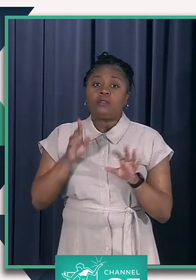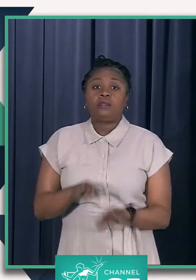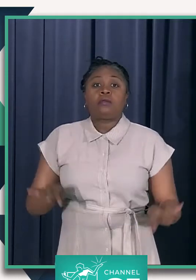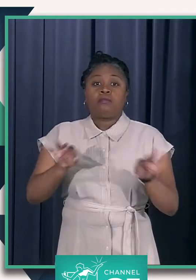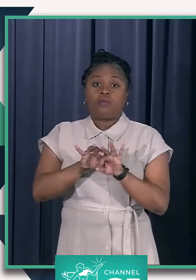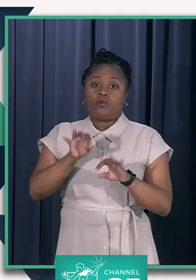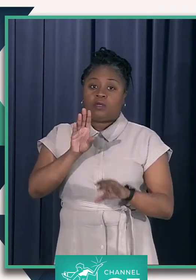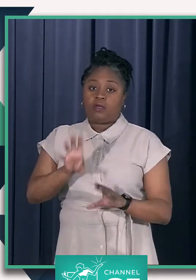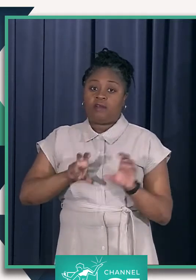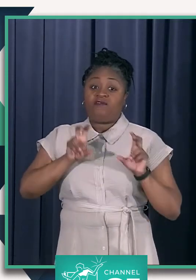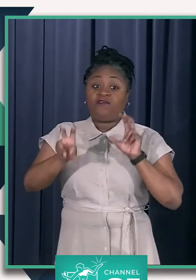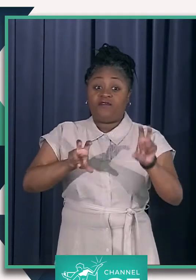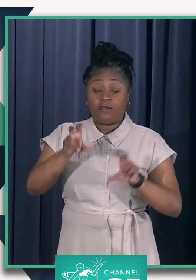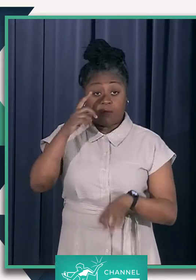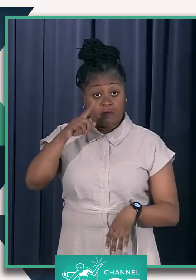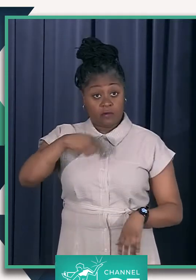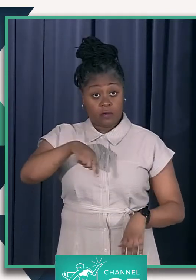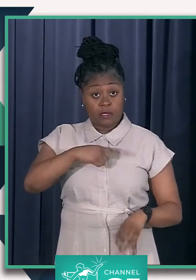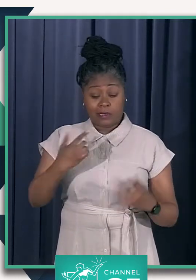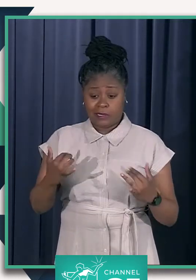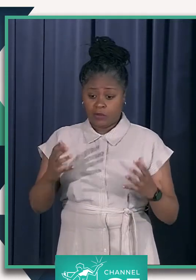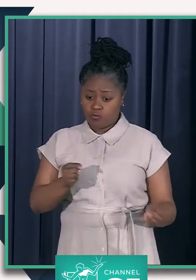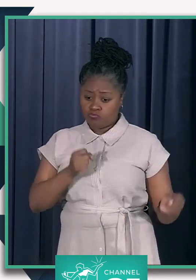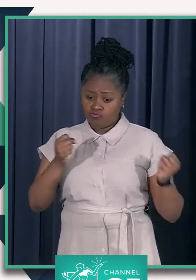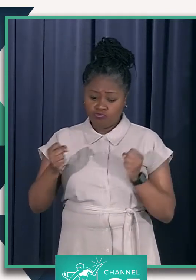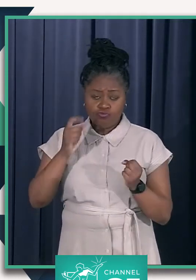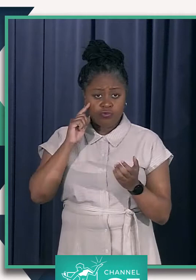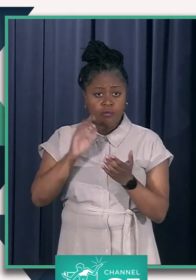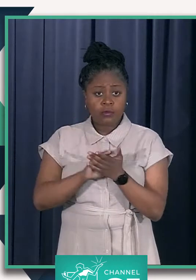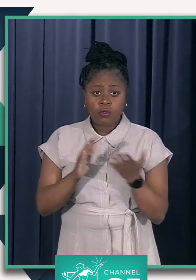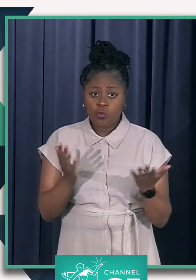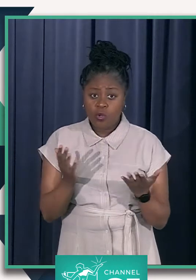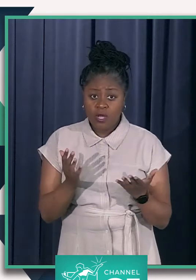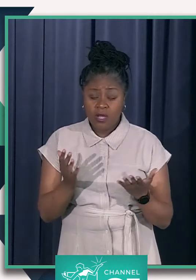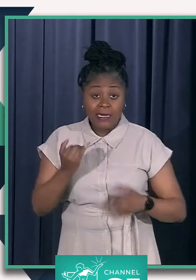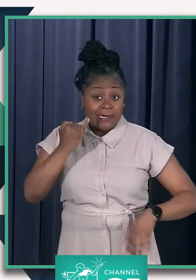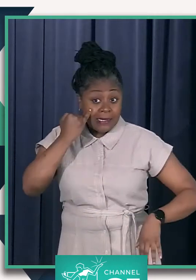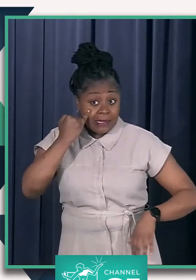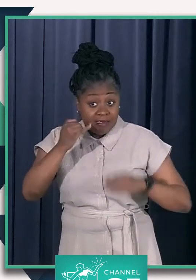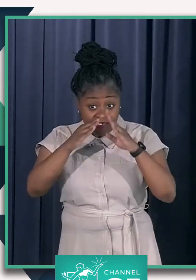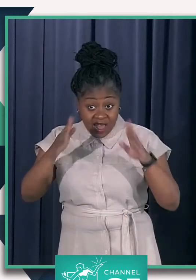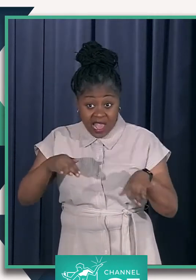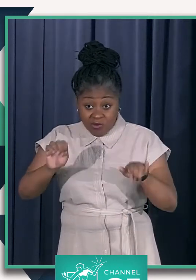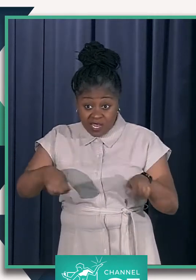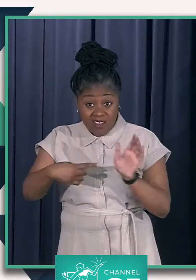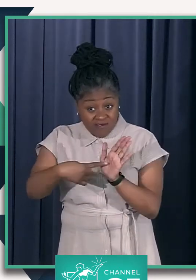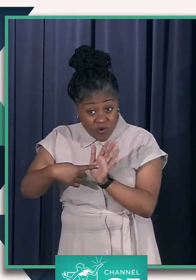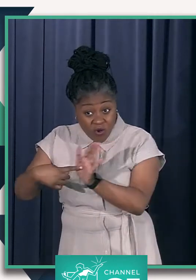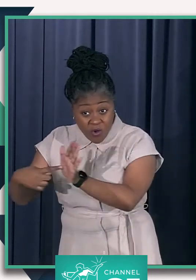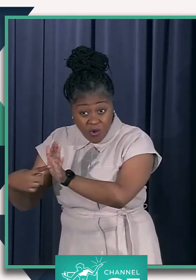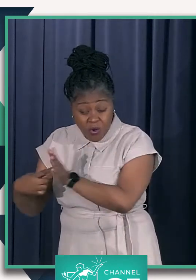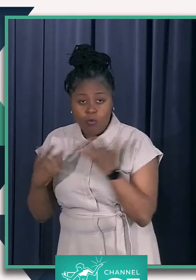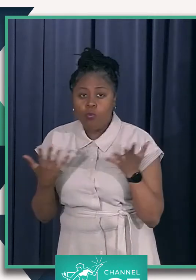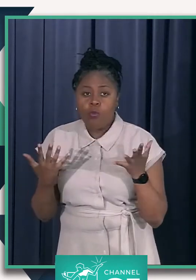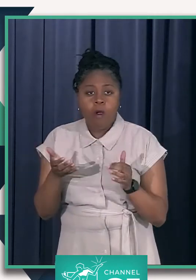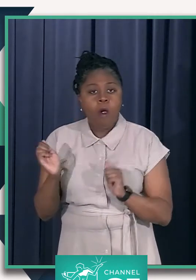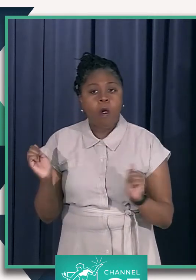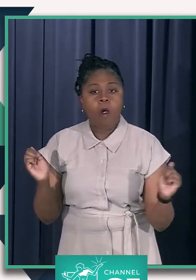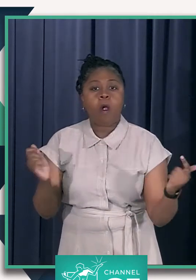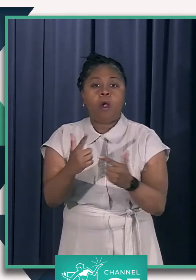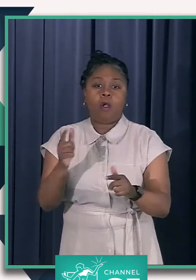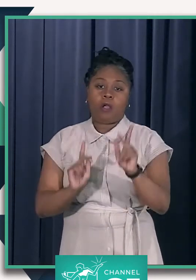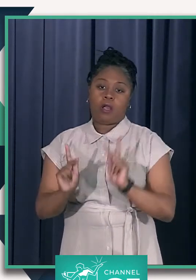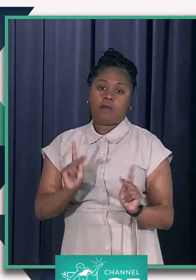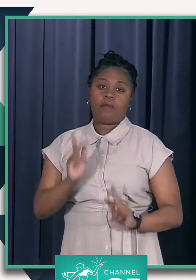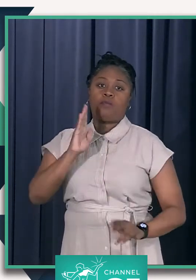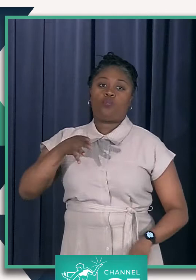strongly believe that when housing is affordable, everyone wins and benefits in the city of Detroit. And so